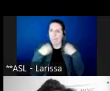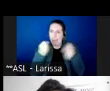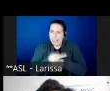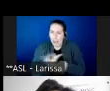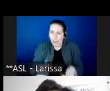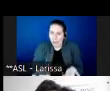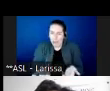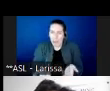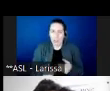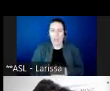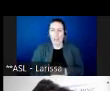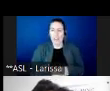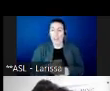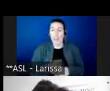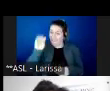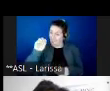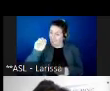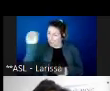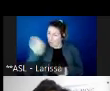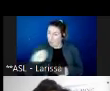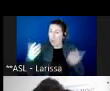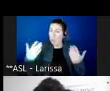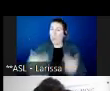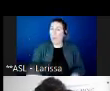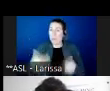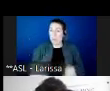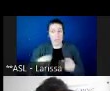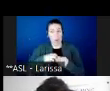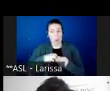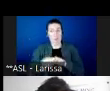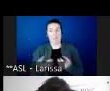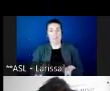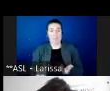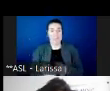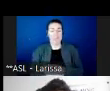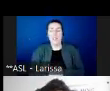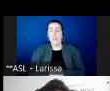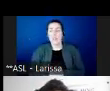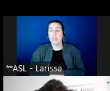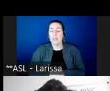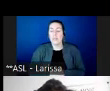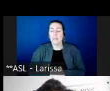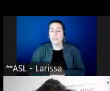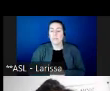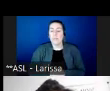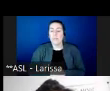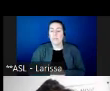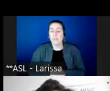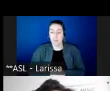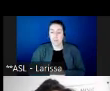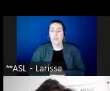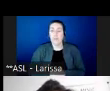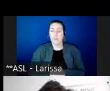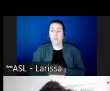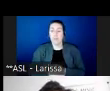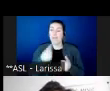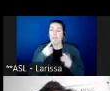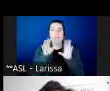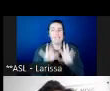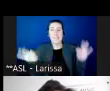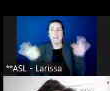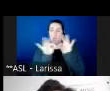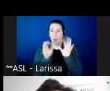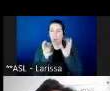is problematic for a number of reasons, including because of how ongoing care relationship is important for